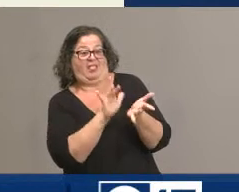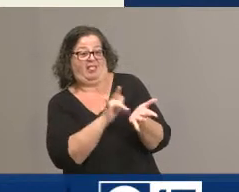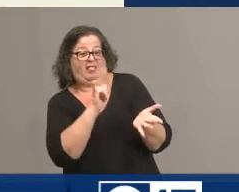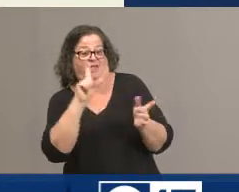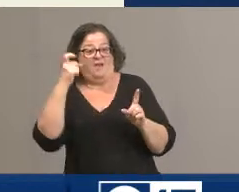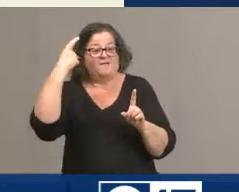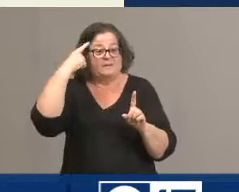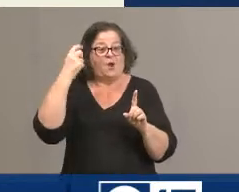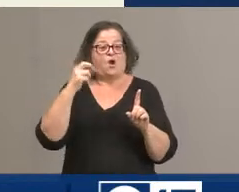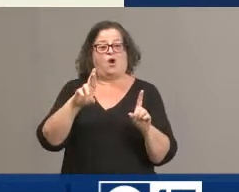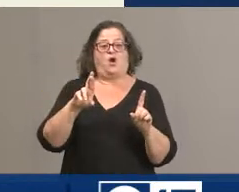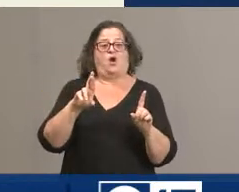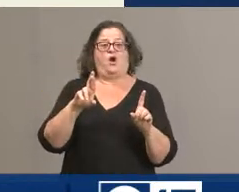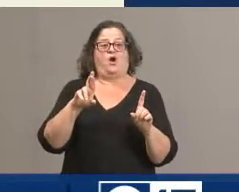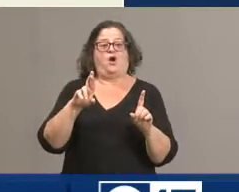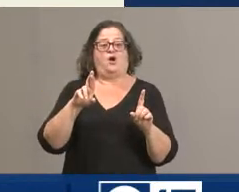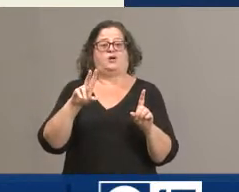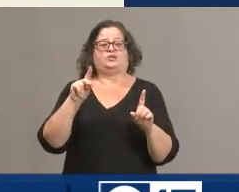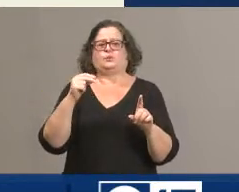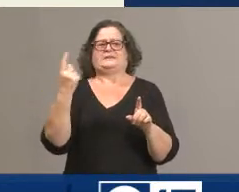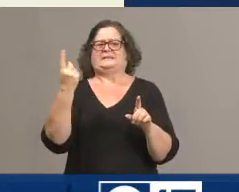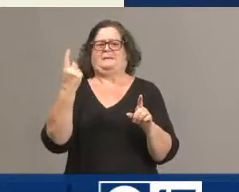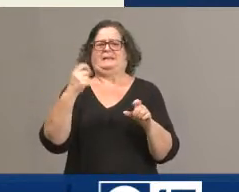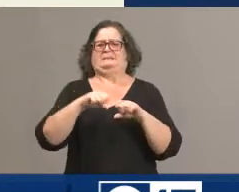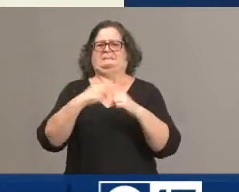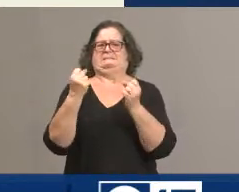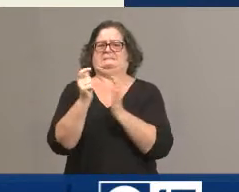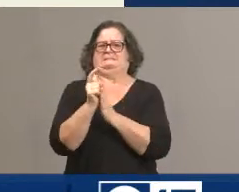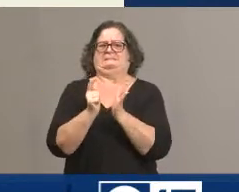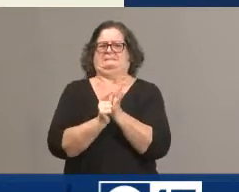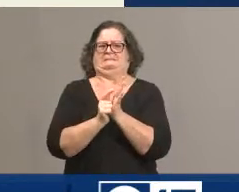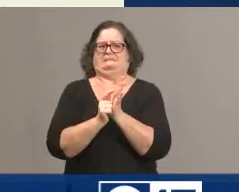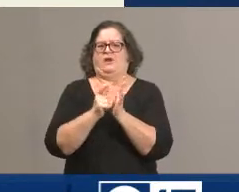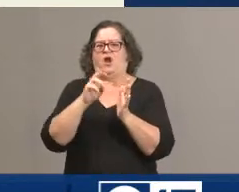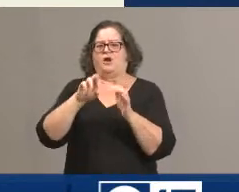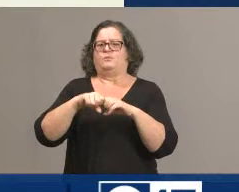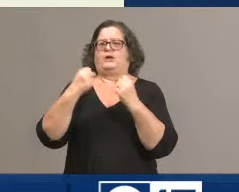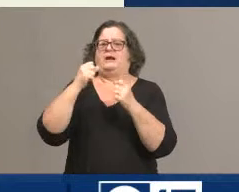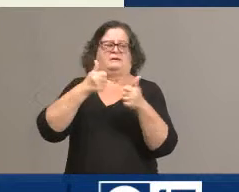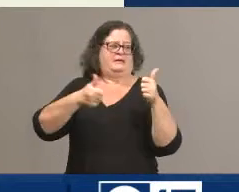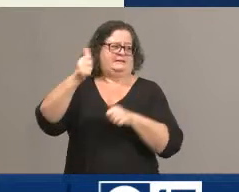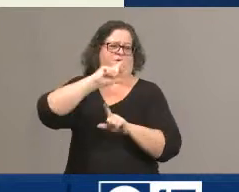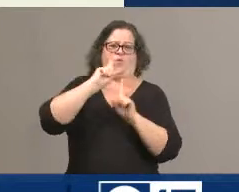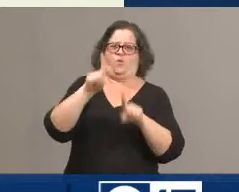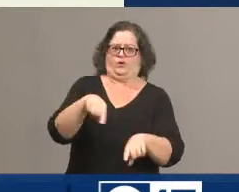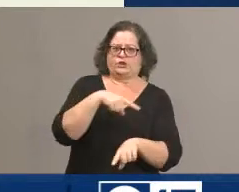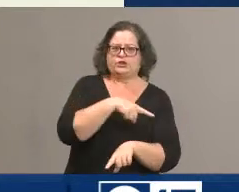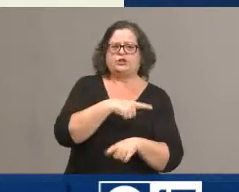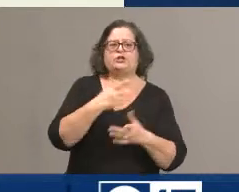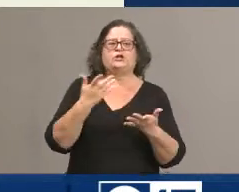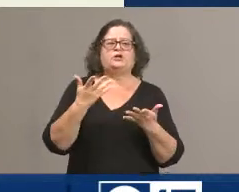executive order to slow the spread, it's not going to be so much communication and education.